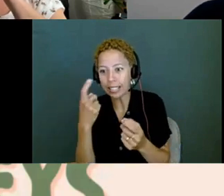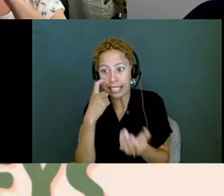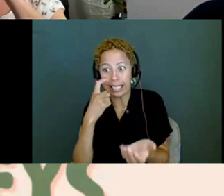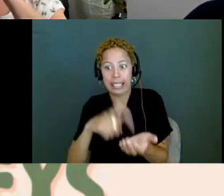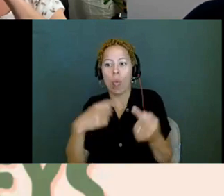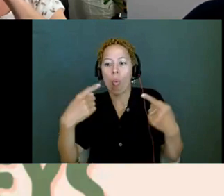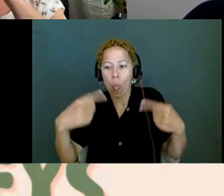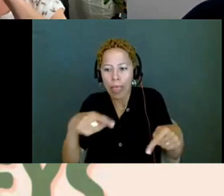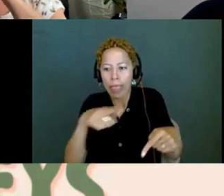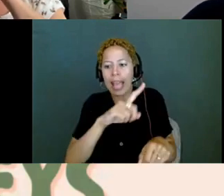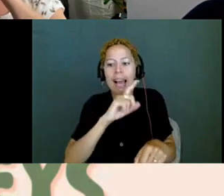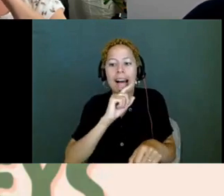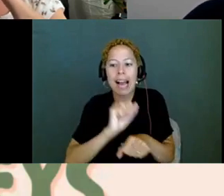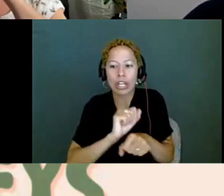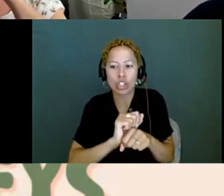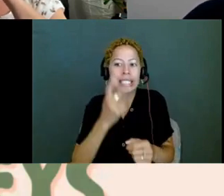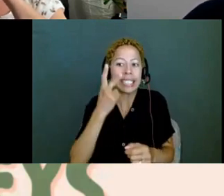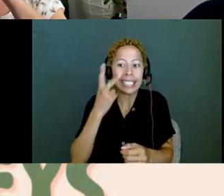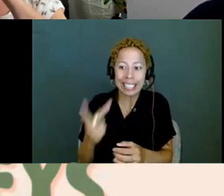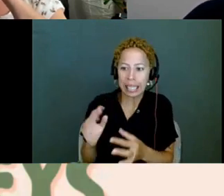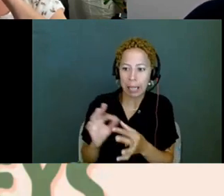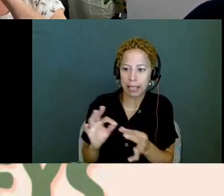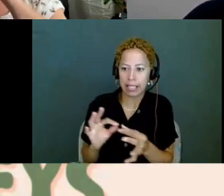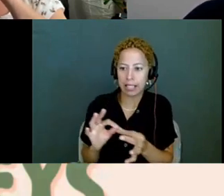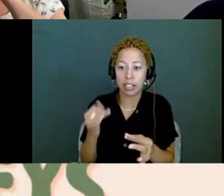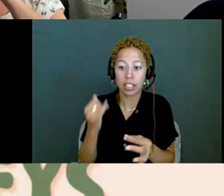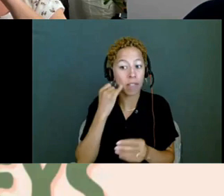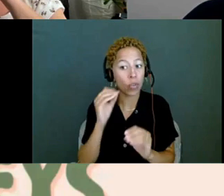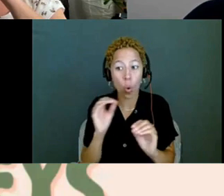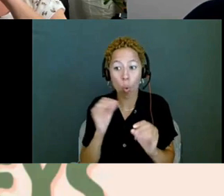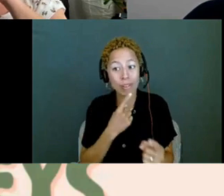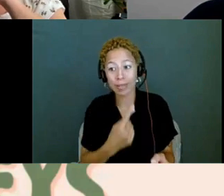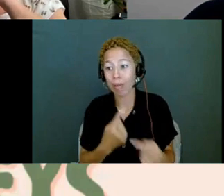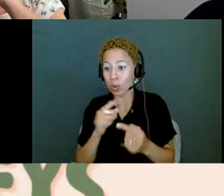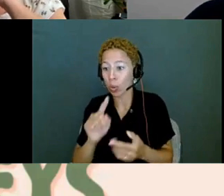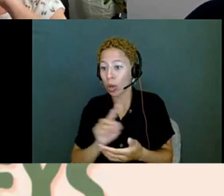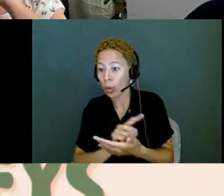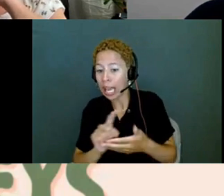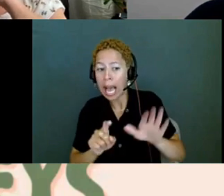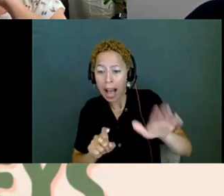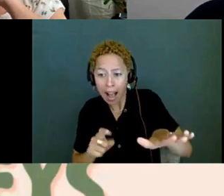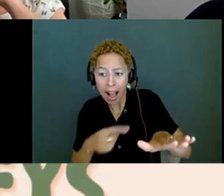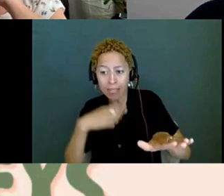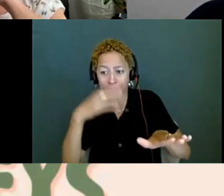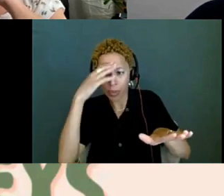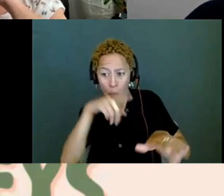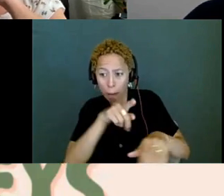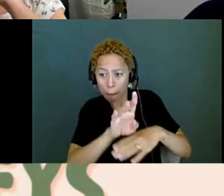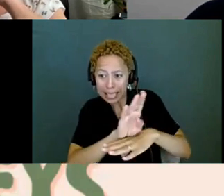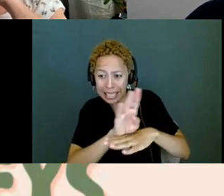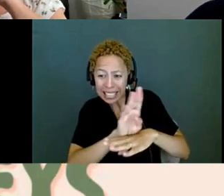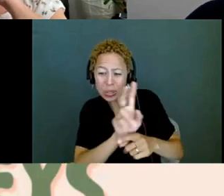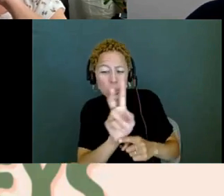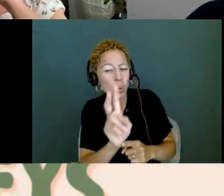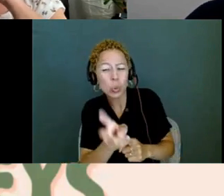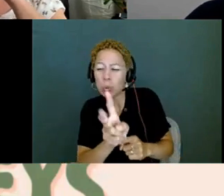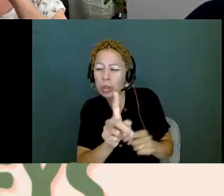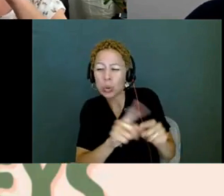it. And if they don't respond in a week, say, hey, I know that you're busy. Just take a quick 2 minutes